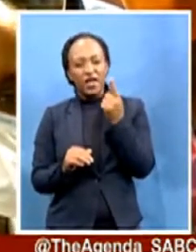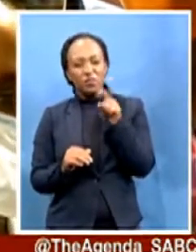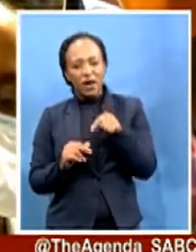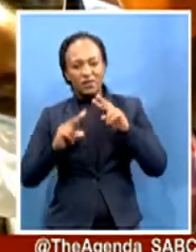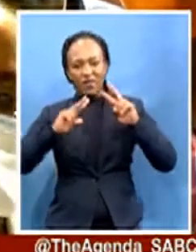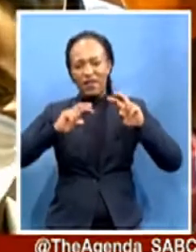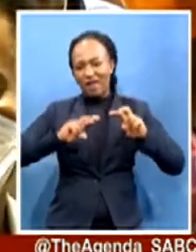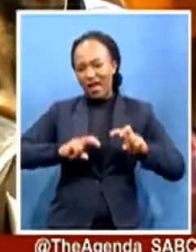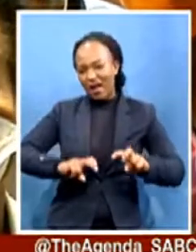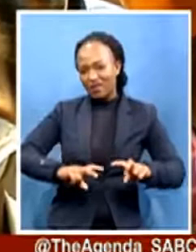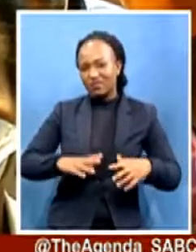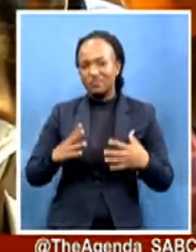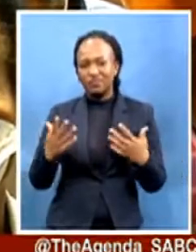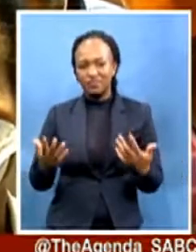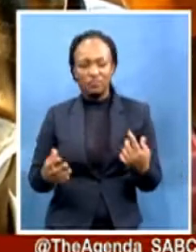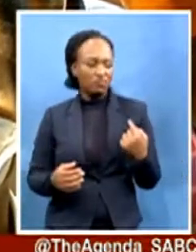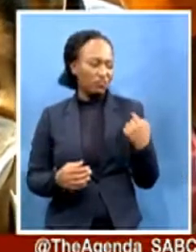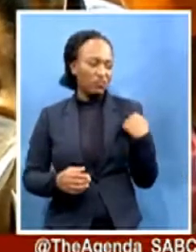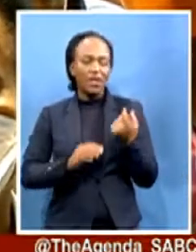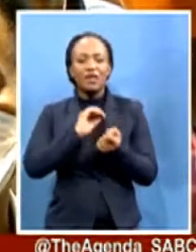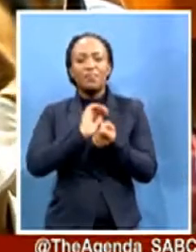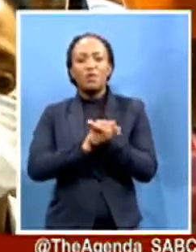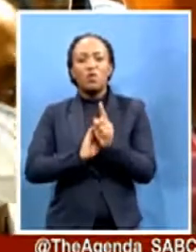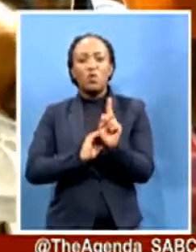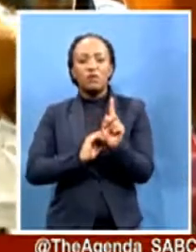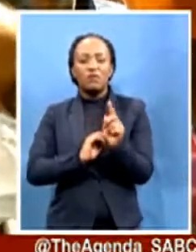incidence of clot disorders